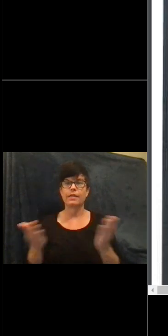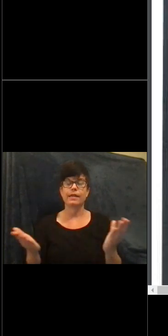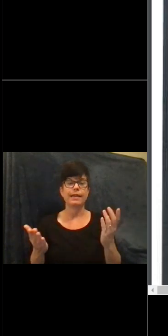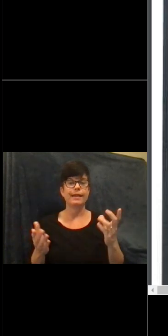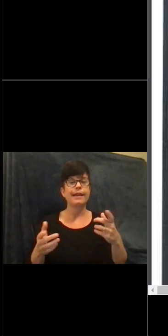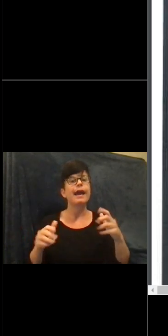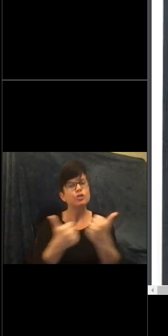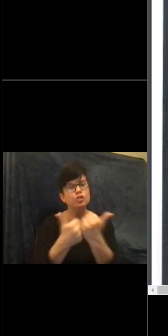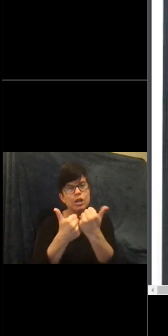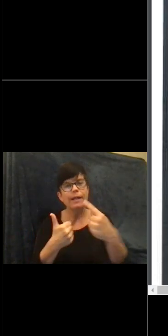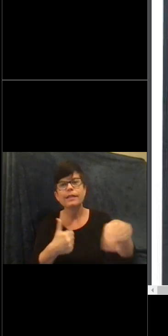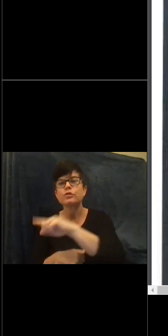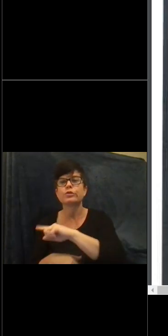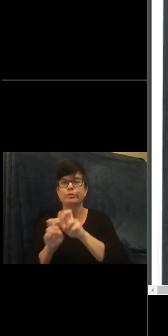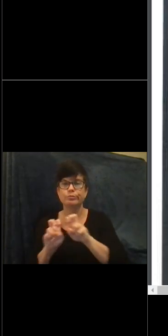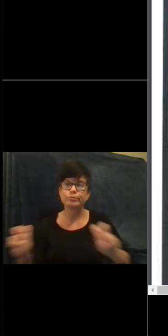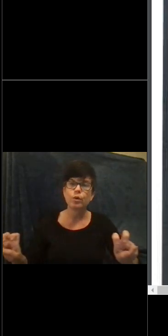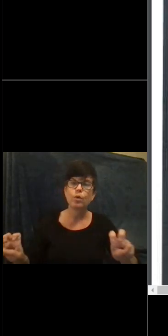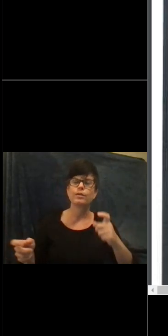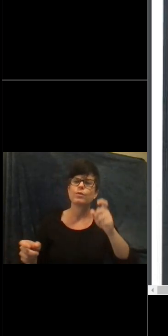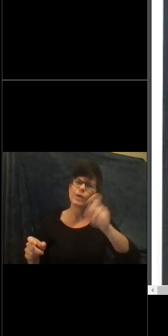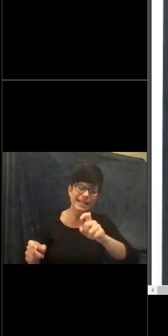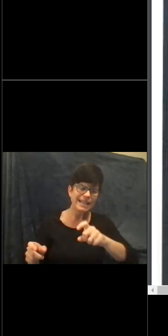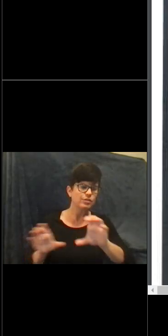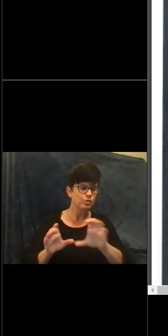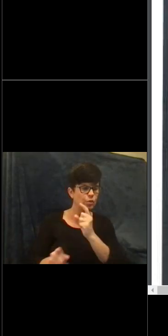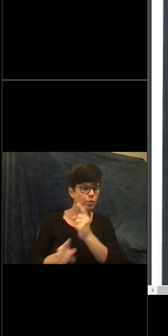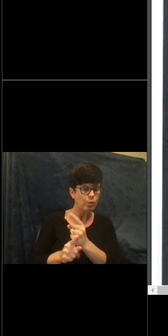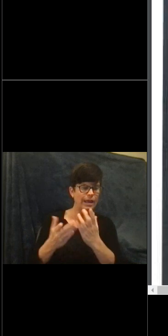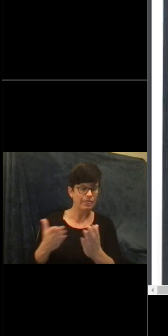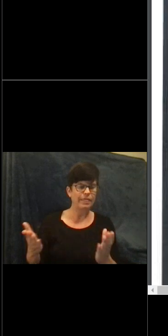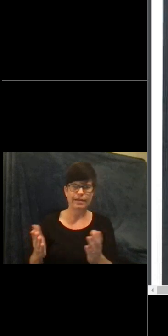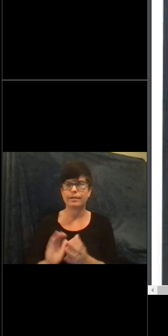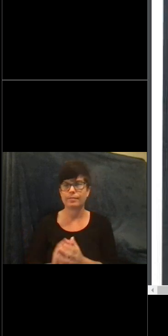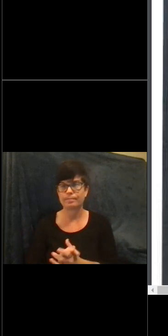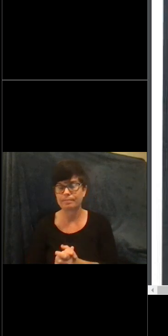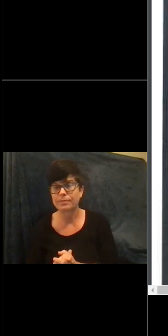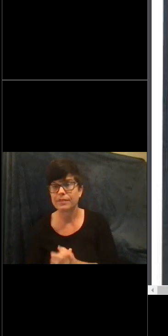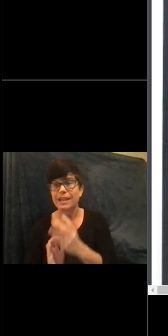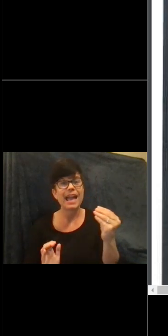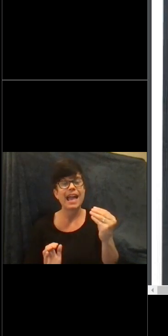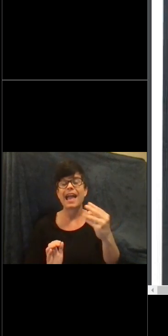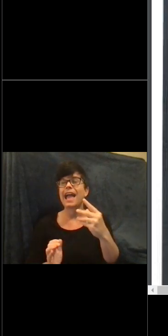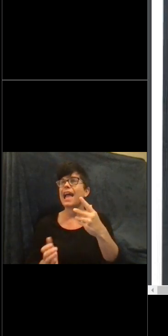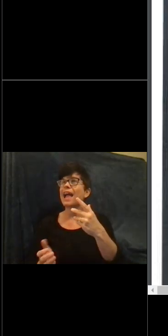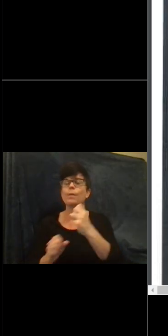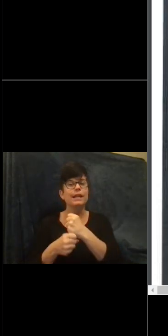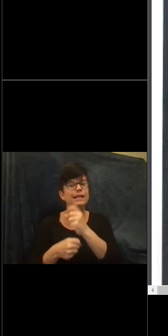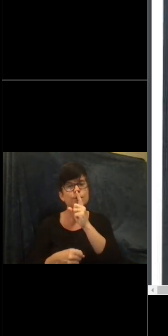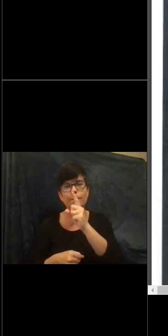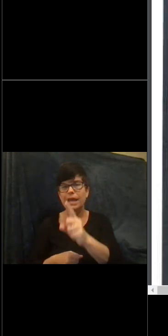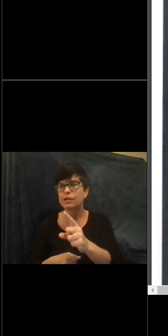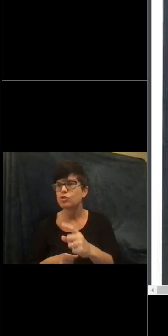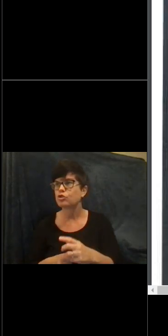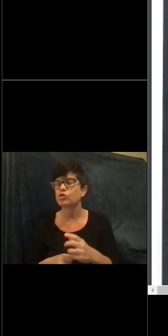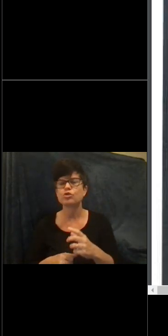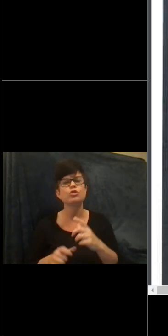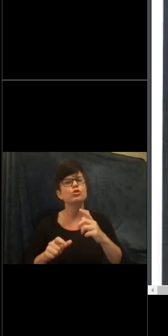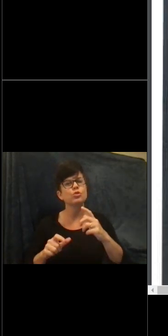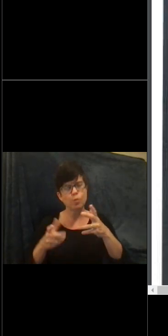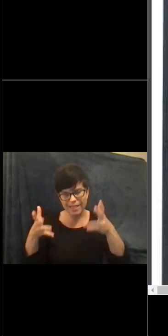ball like it has been done in the past in regards to parking, and also to make sure that we leave a good